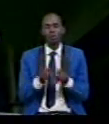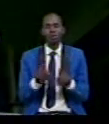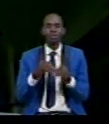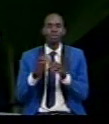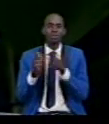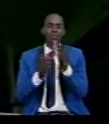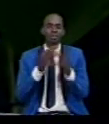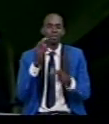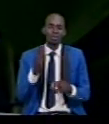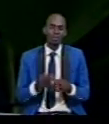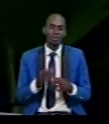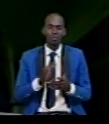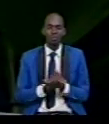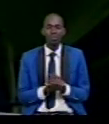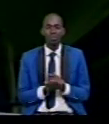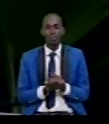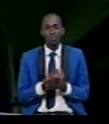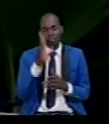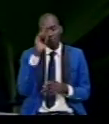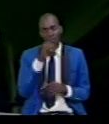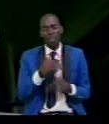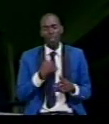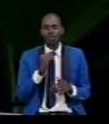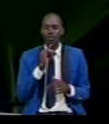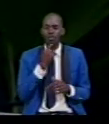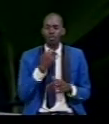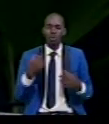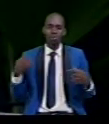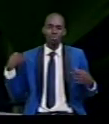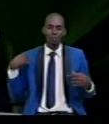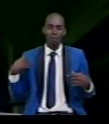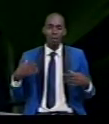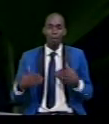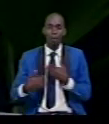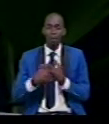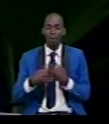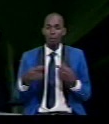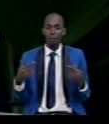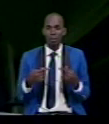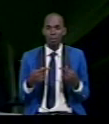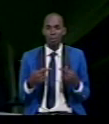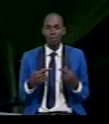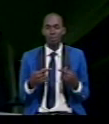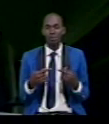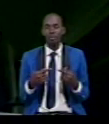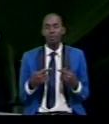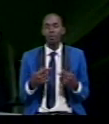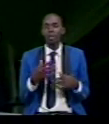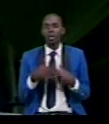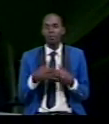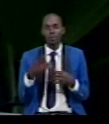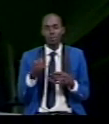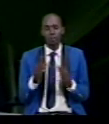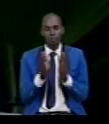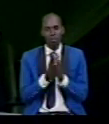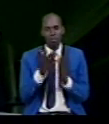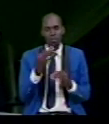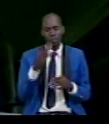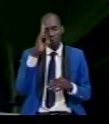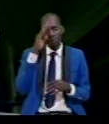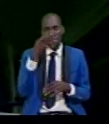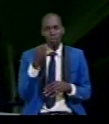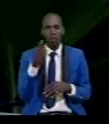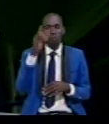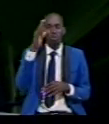Our brother had a chronic back pain for some more than a year, but after the prayer of the man of God, he received